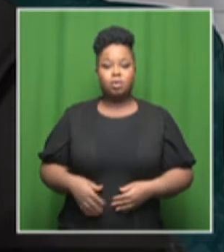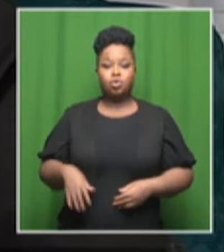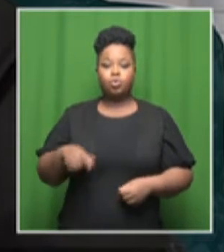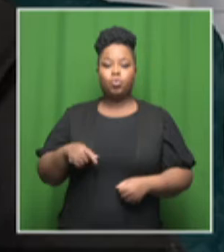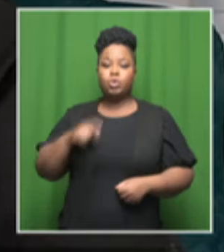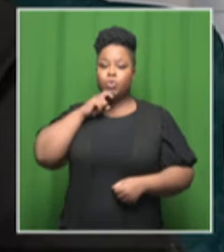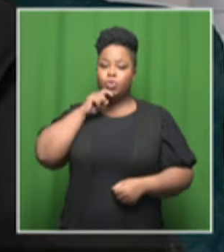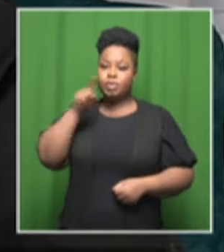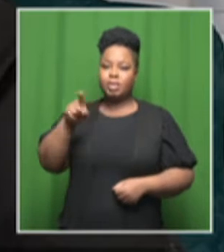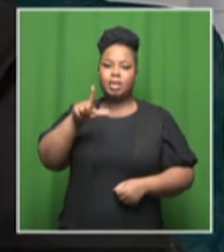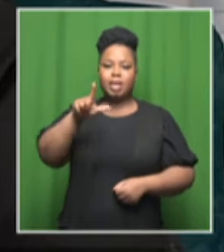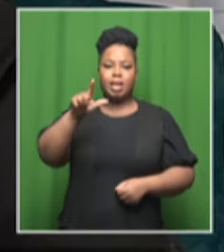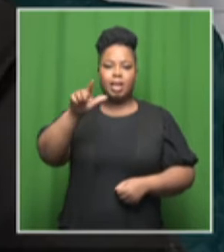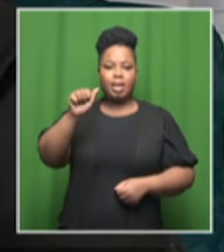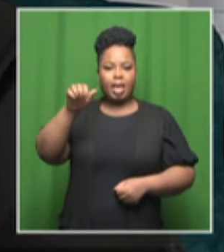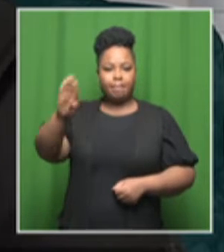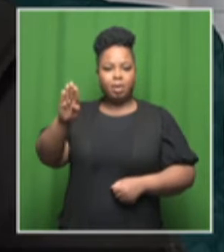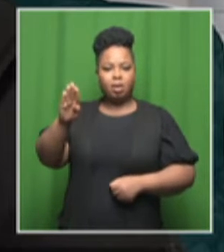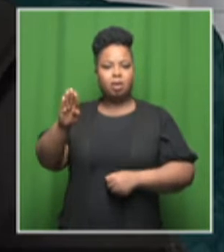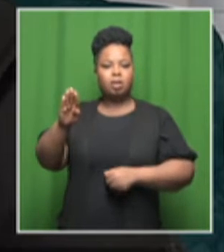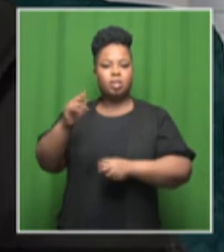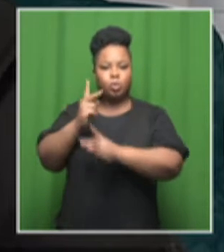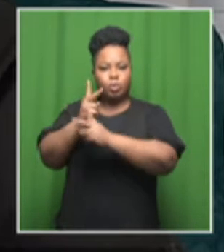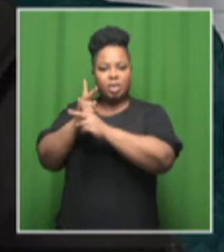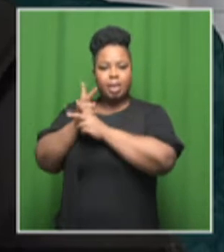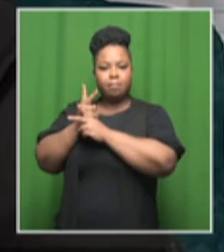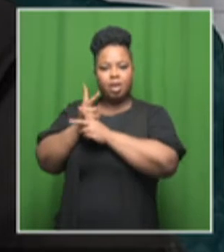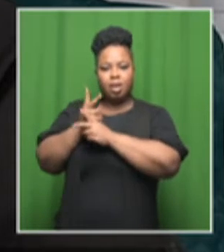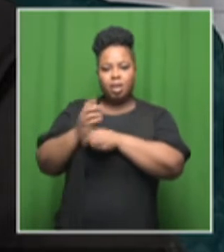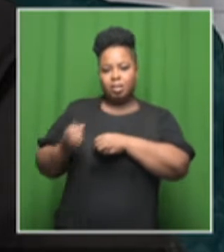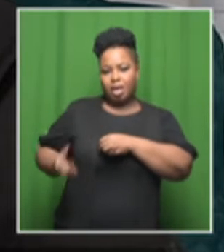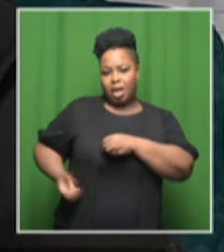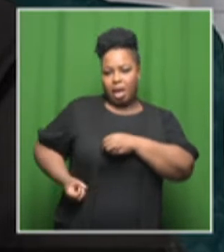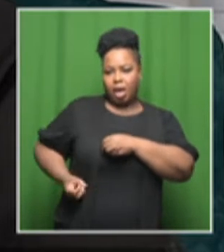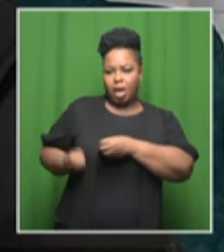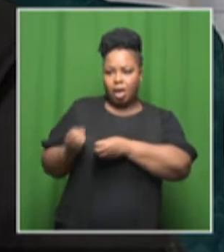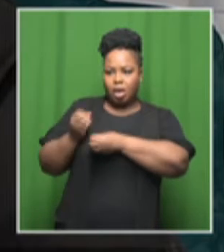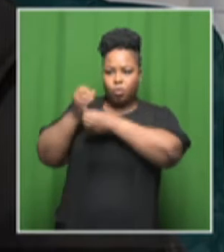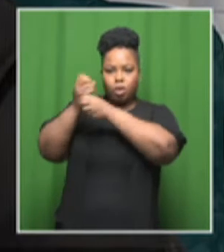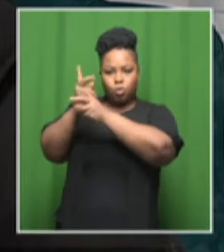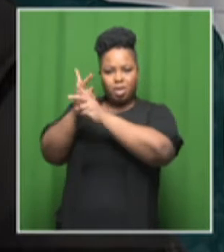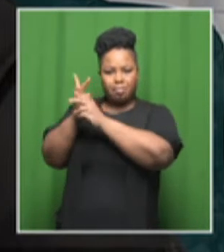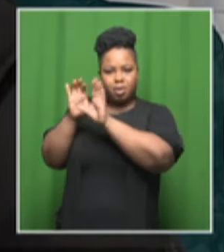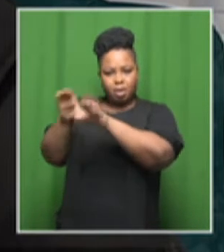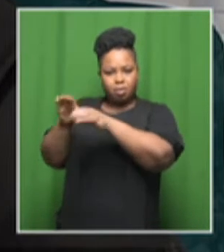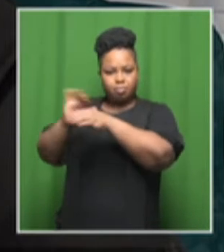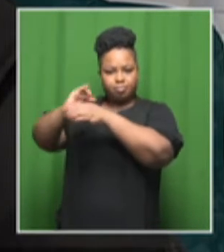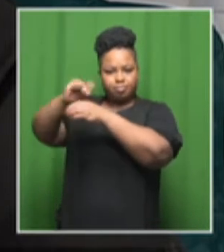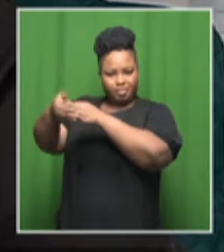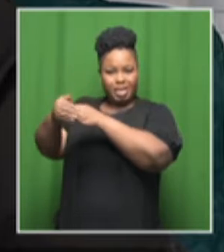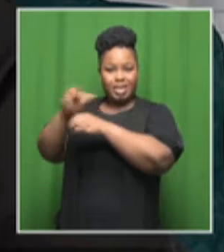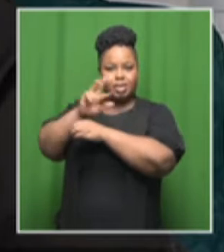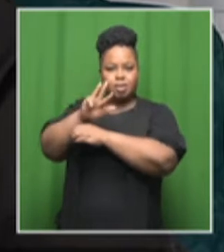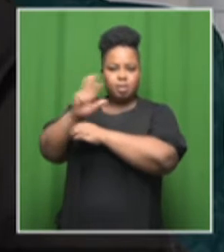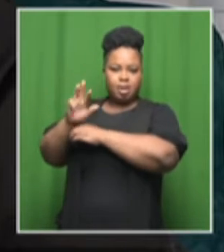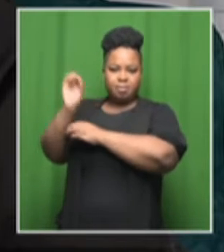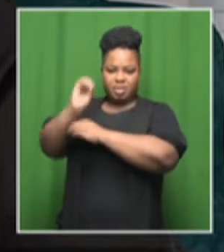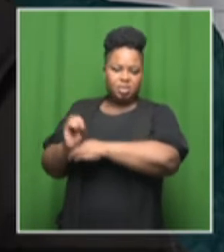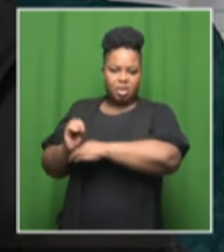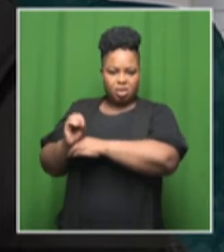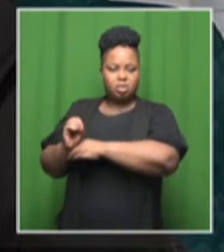or cryopreservation techniques, at least 99% of these eggs do